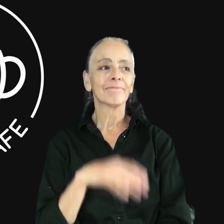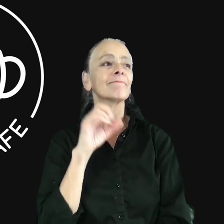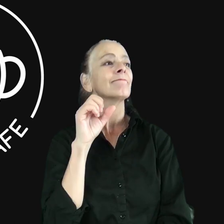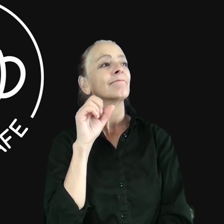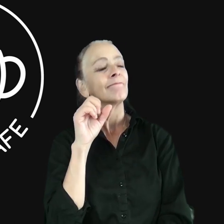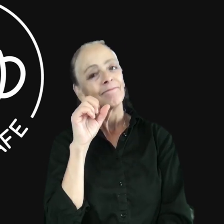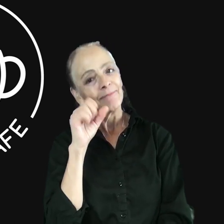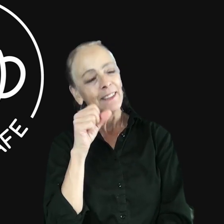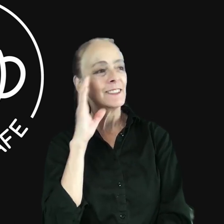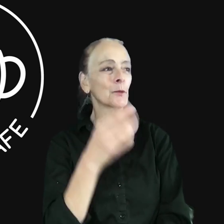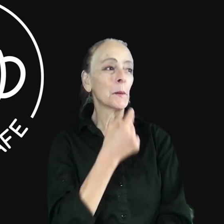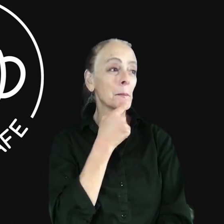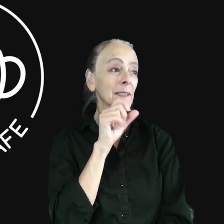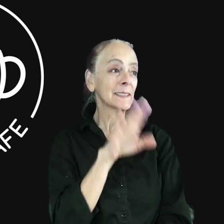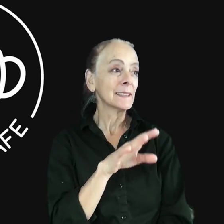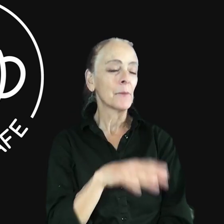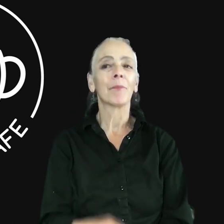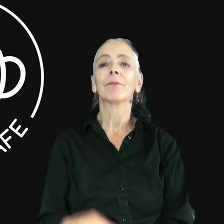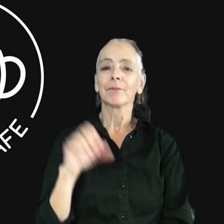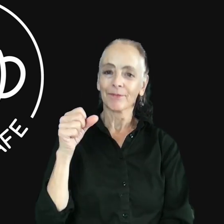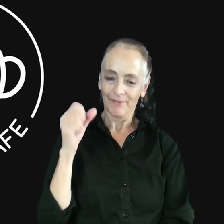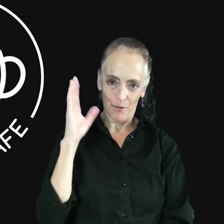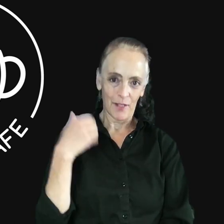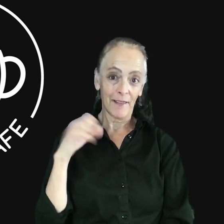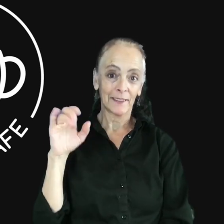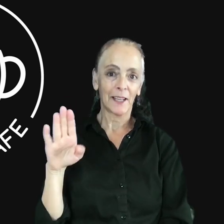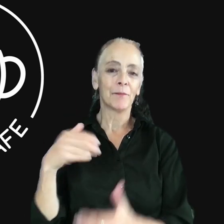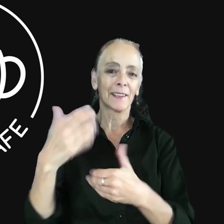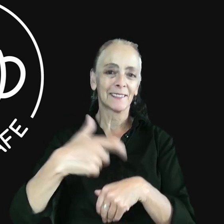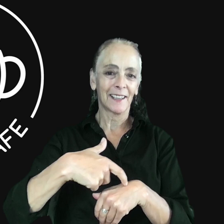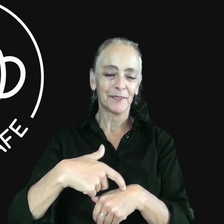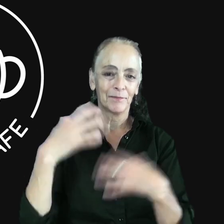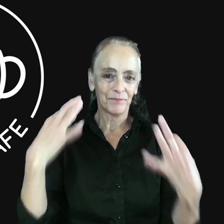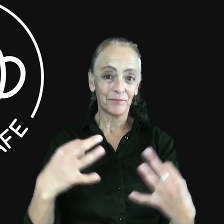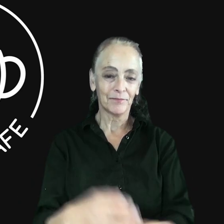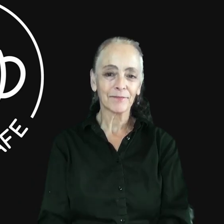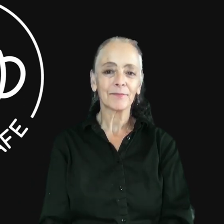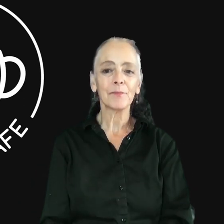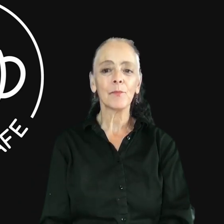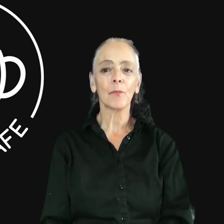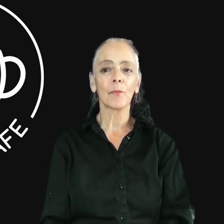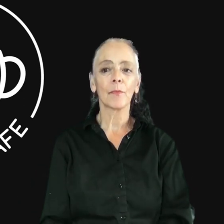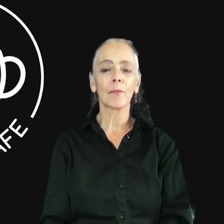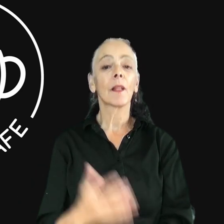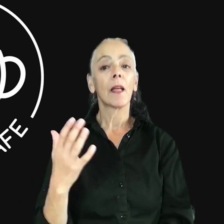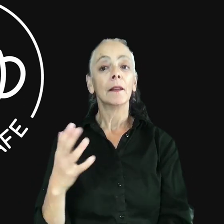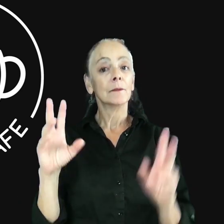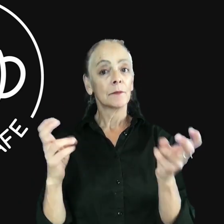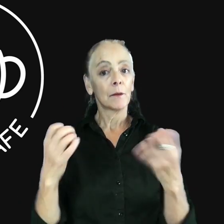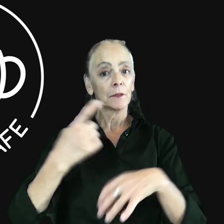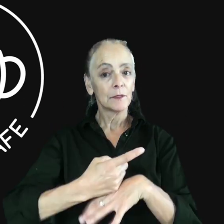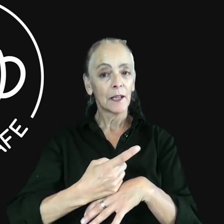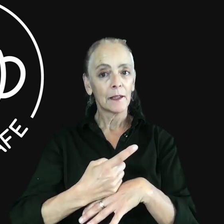said you will be missed yes we will uh we'll have seb next time for sure so but topic of today